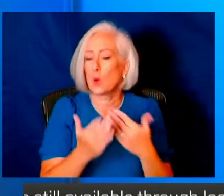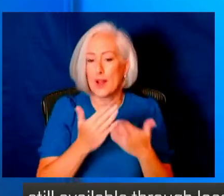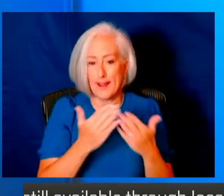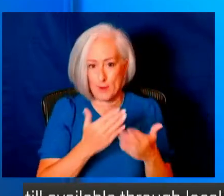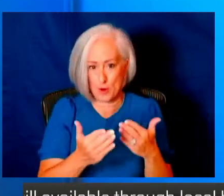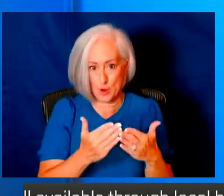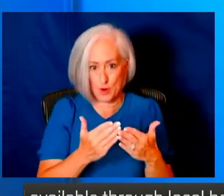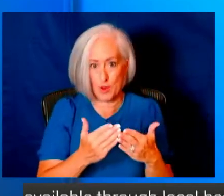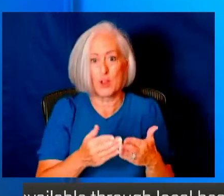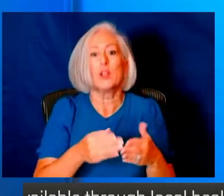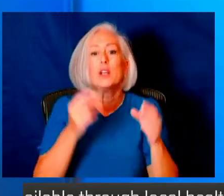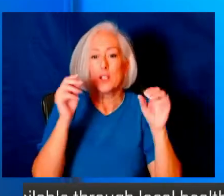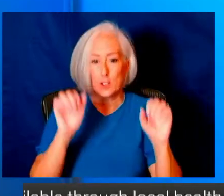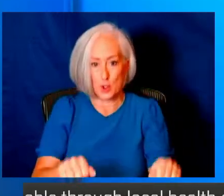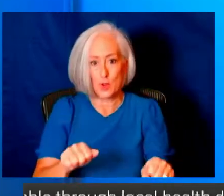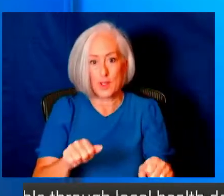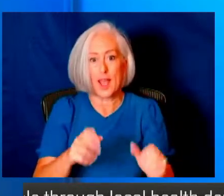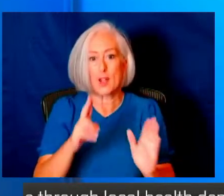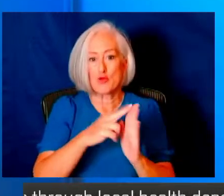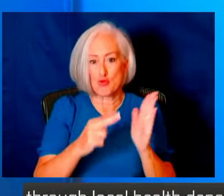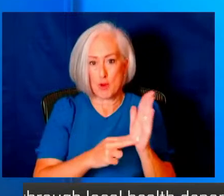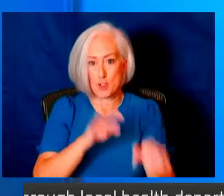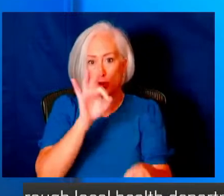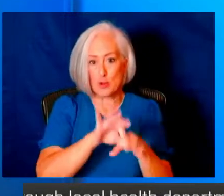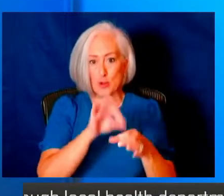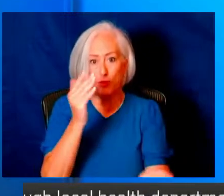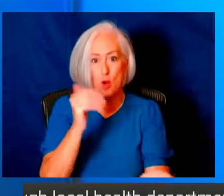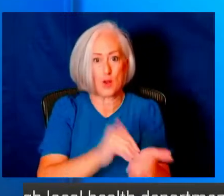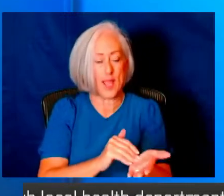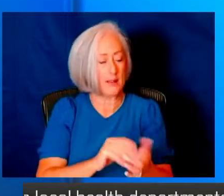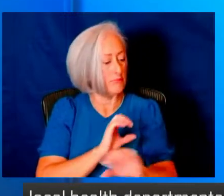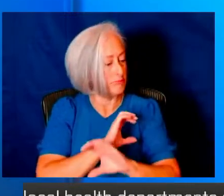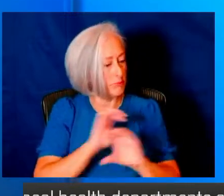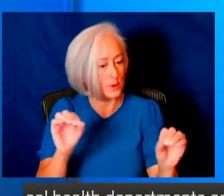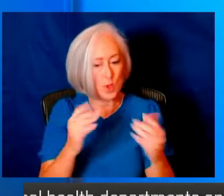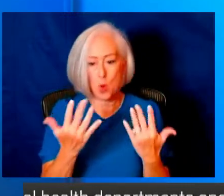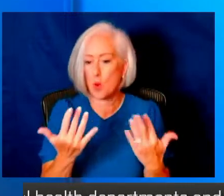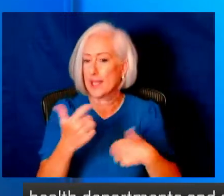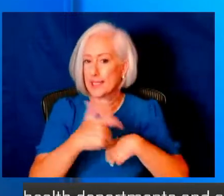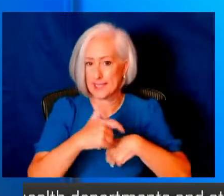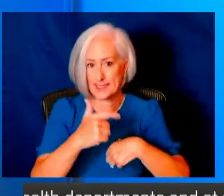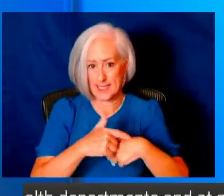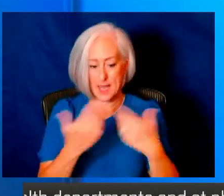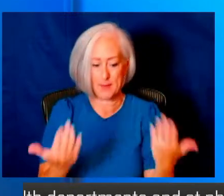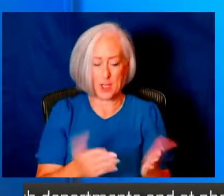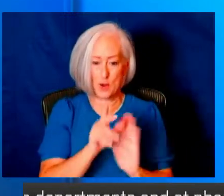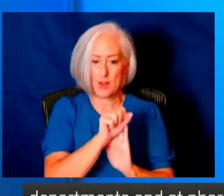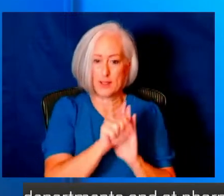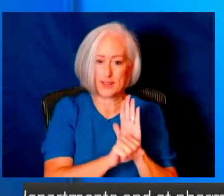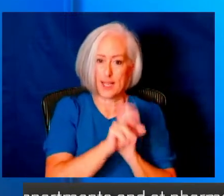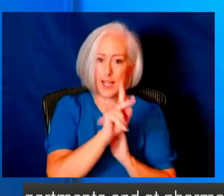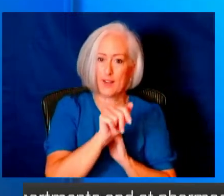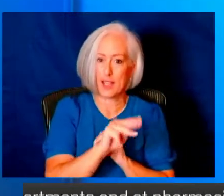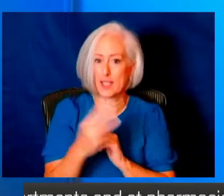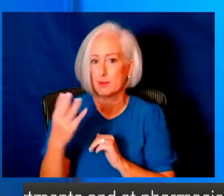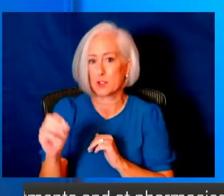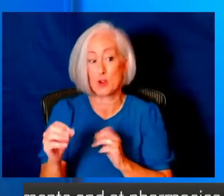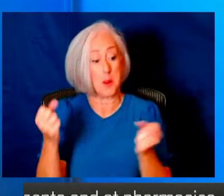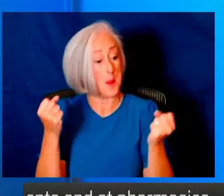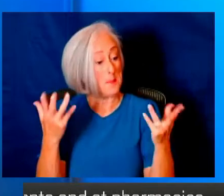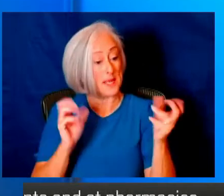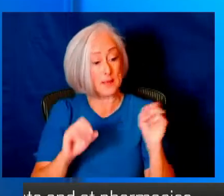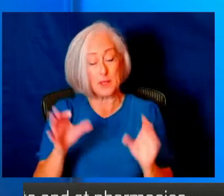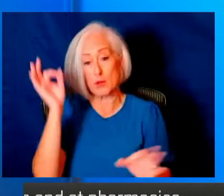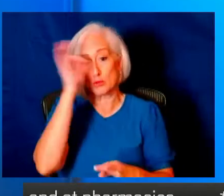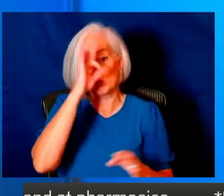immediately eligible to re-register to vote. There's no waiting period here in Kansas and Missouri. So a lot of people don't know that, and I think that's worth